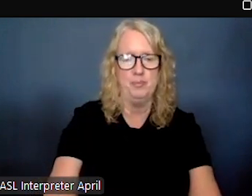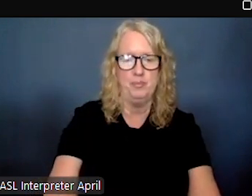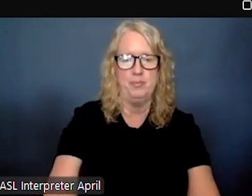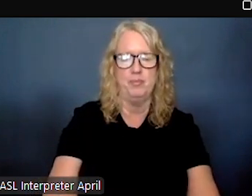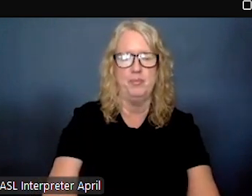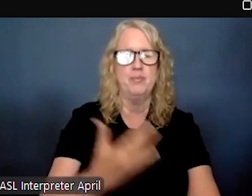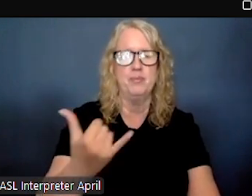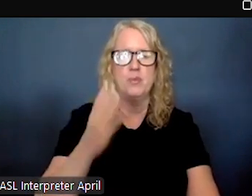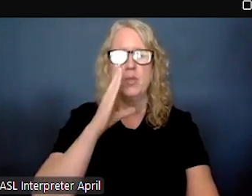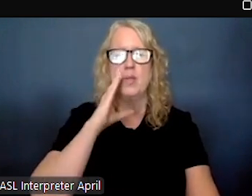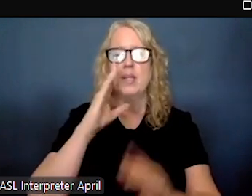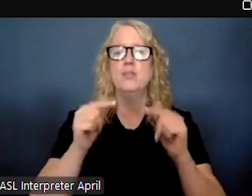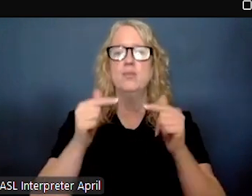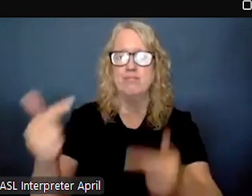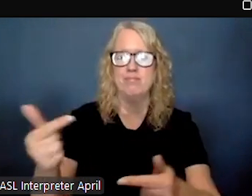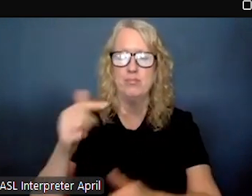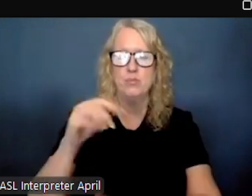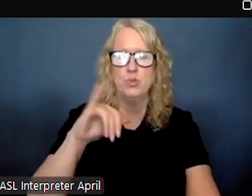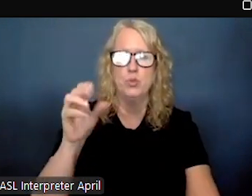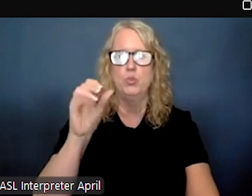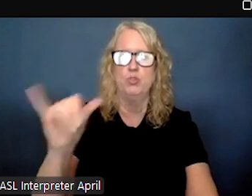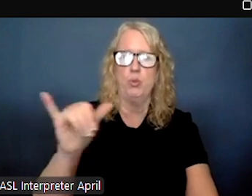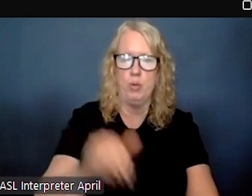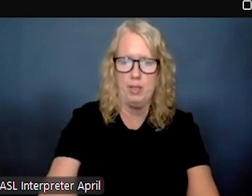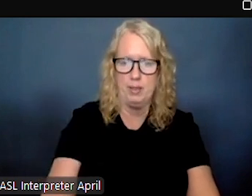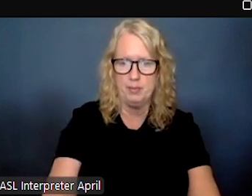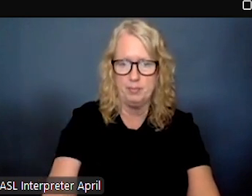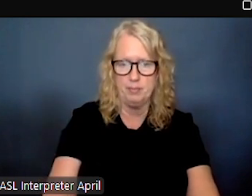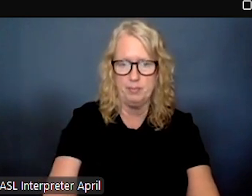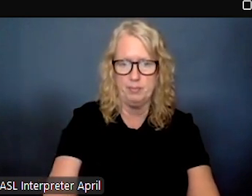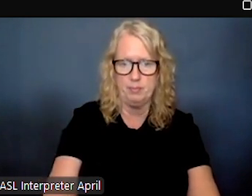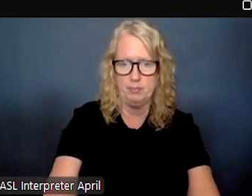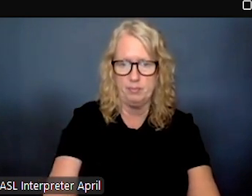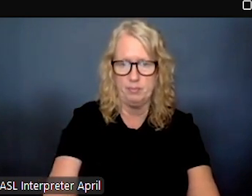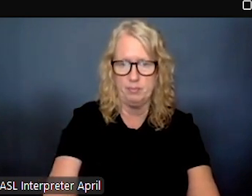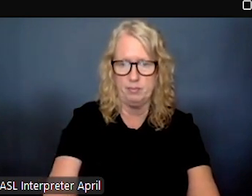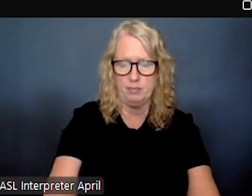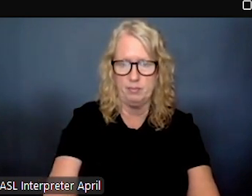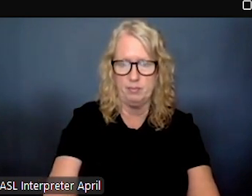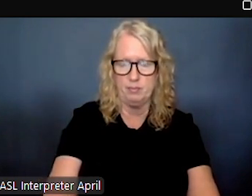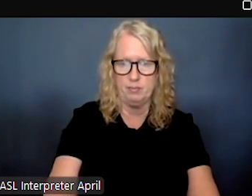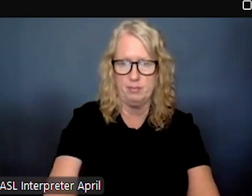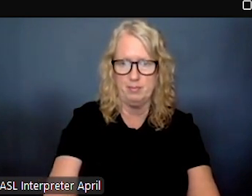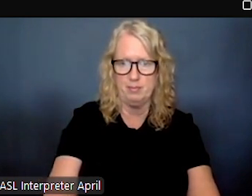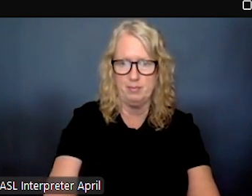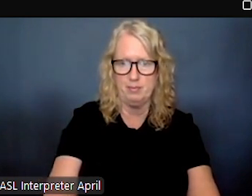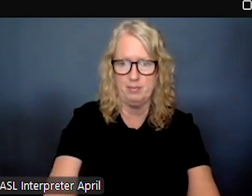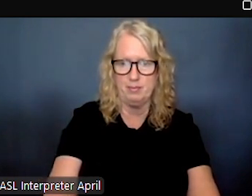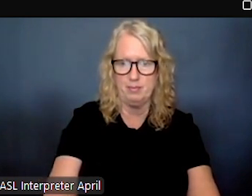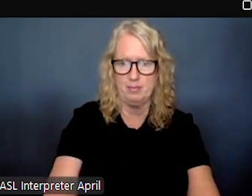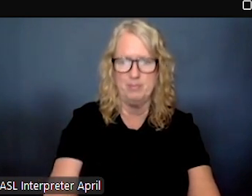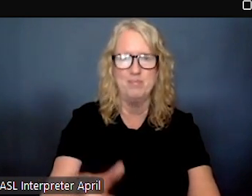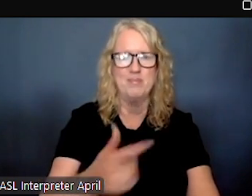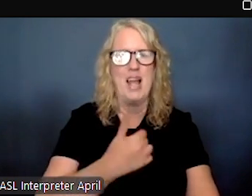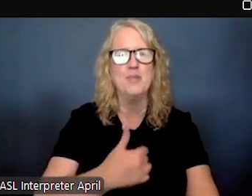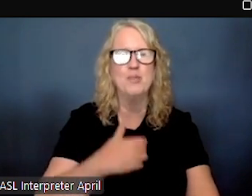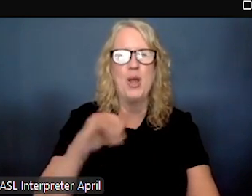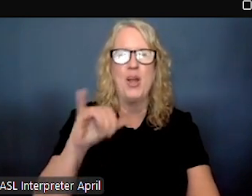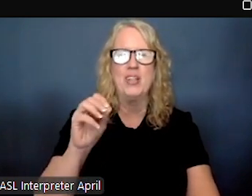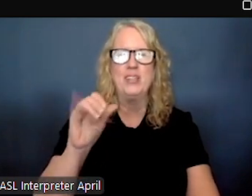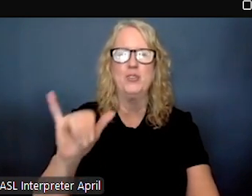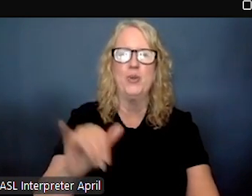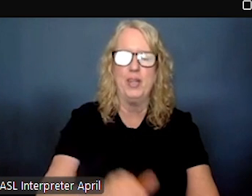this over to Joy Brunson in I'm sorry, Joy. Okay, help